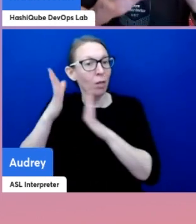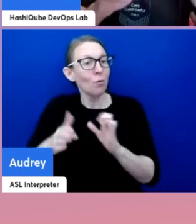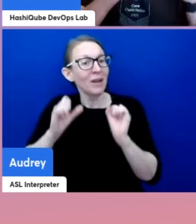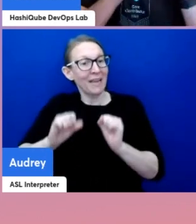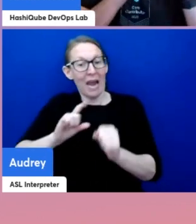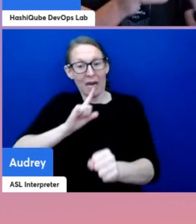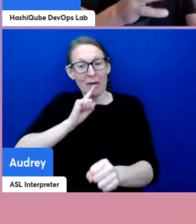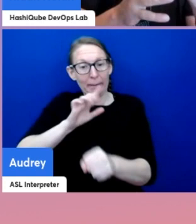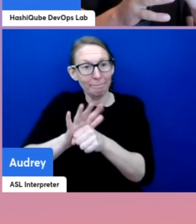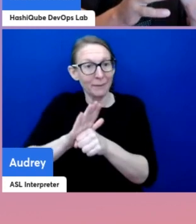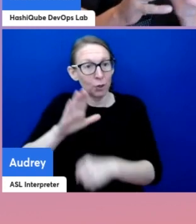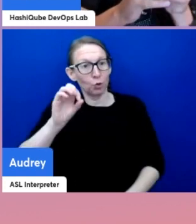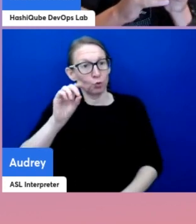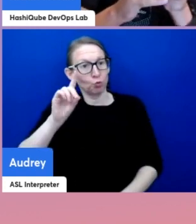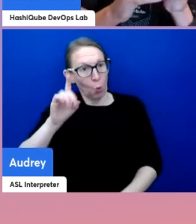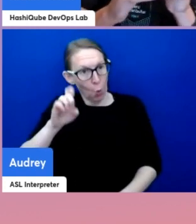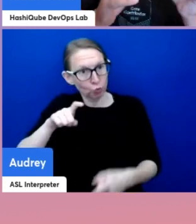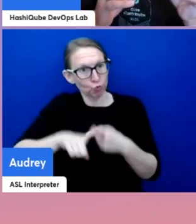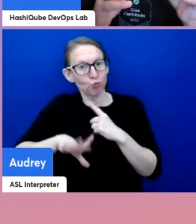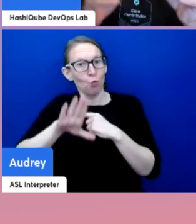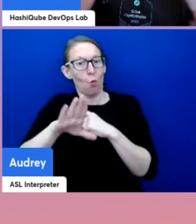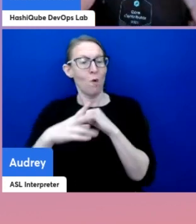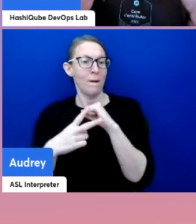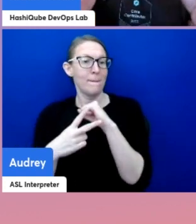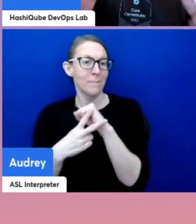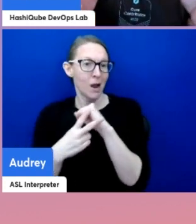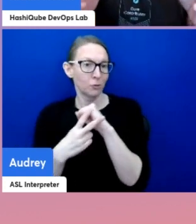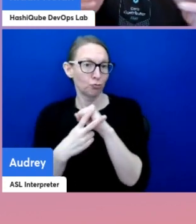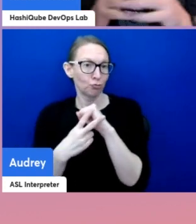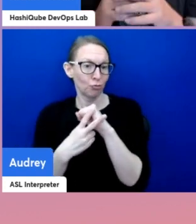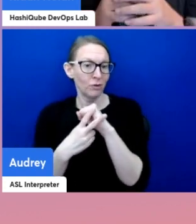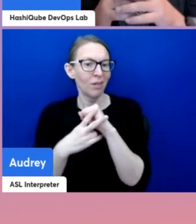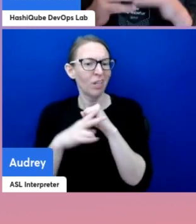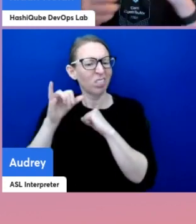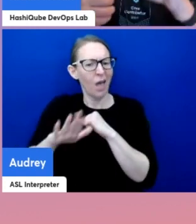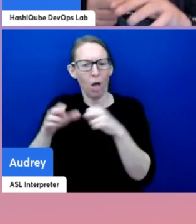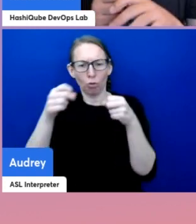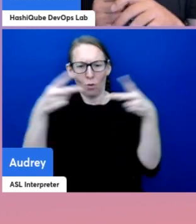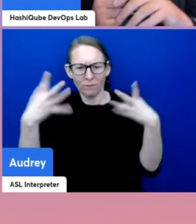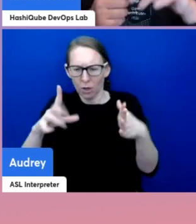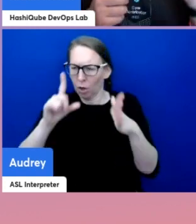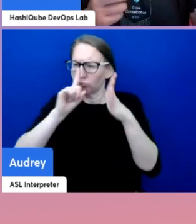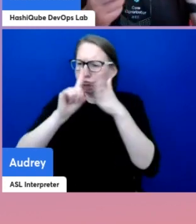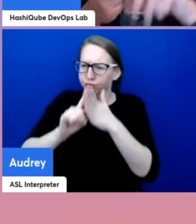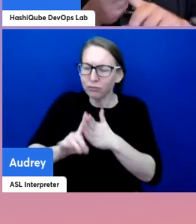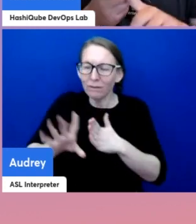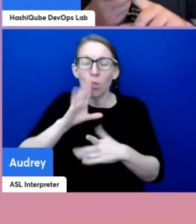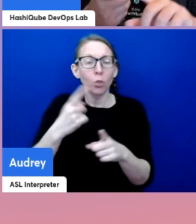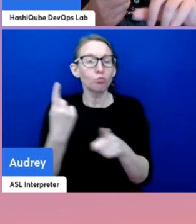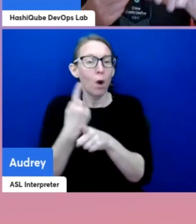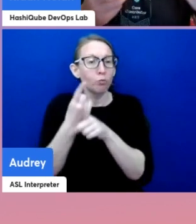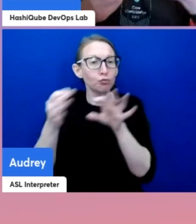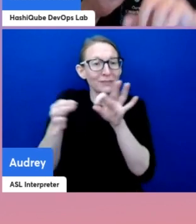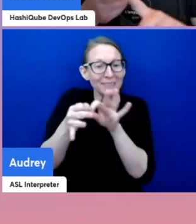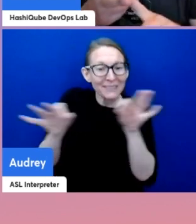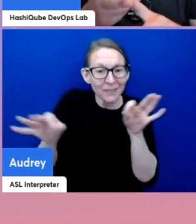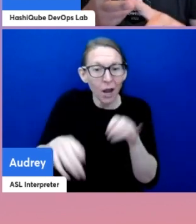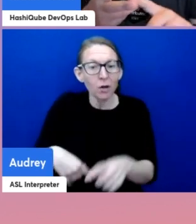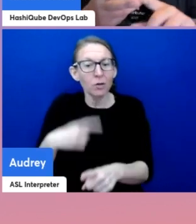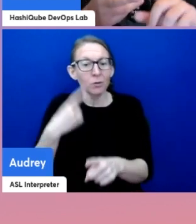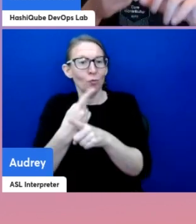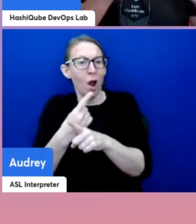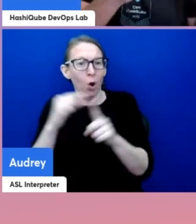code into your repository, that your code is being checked for proper syntax, trailing white space, proper